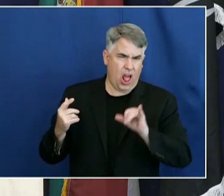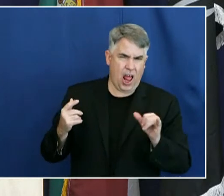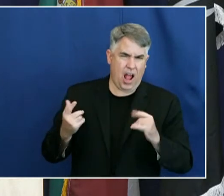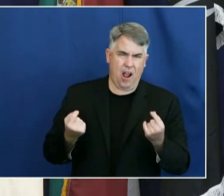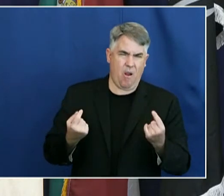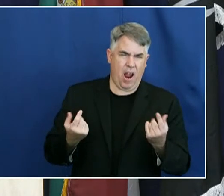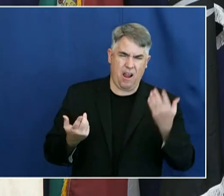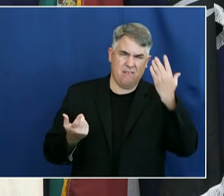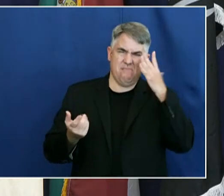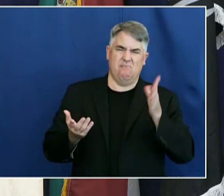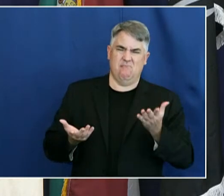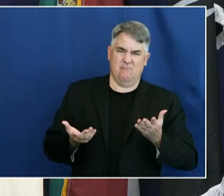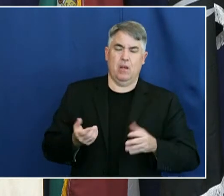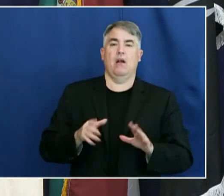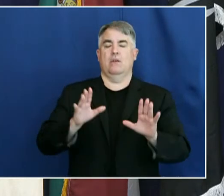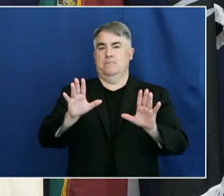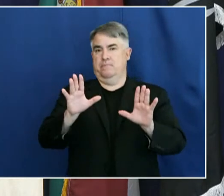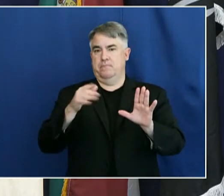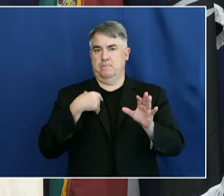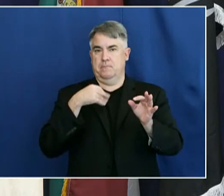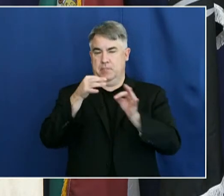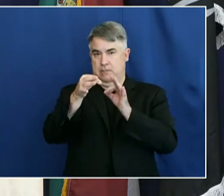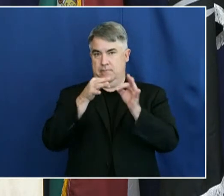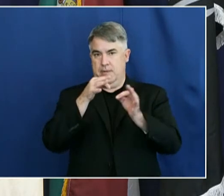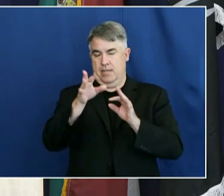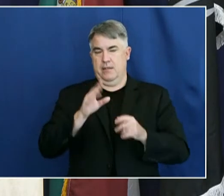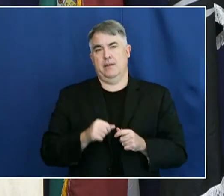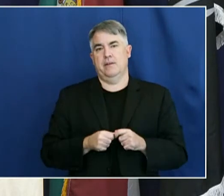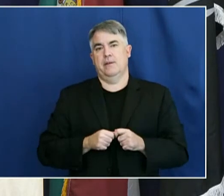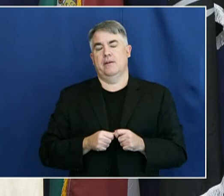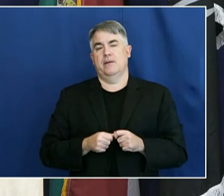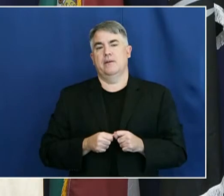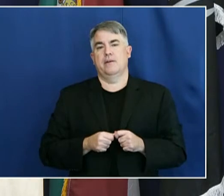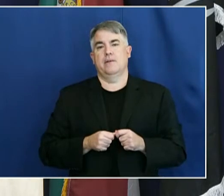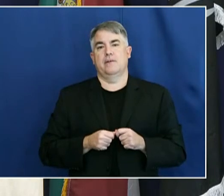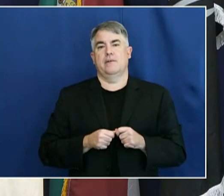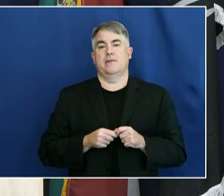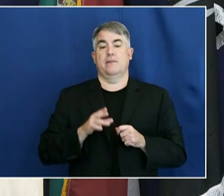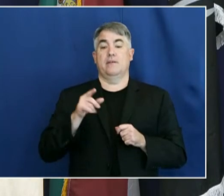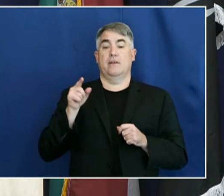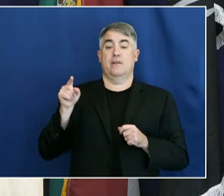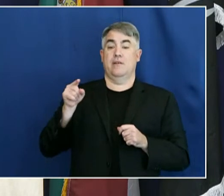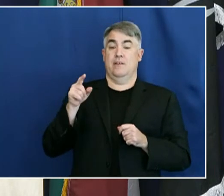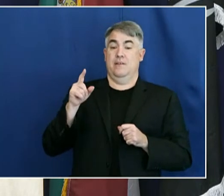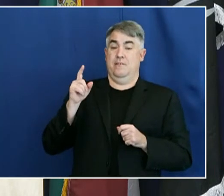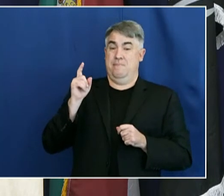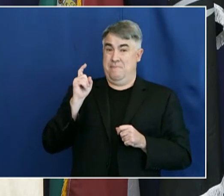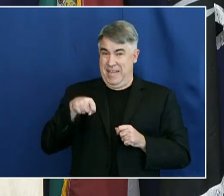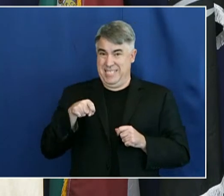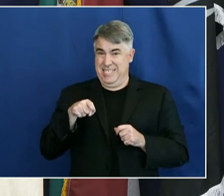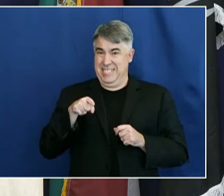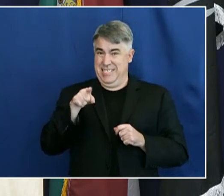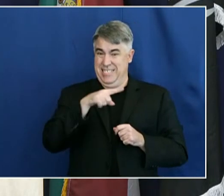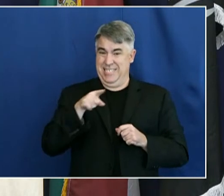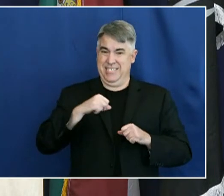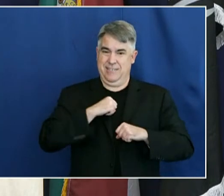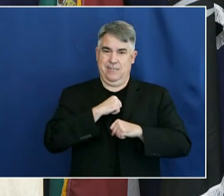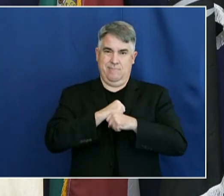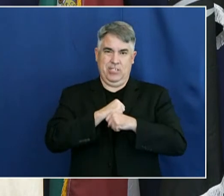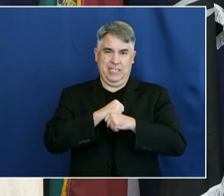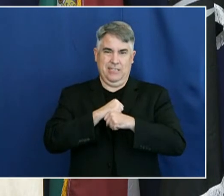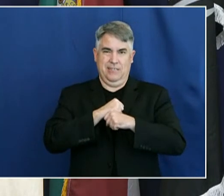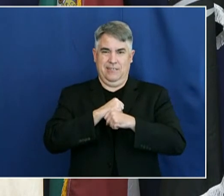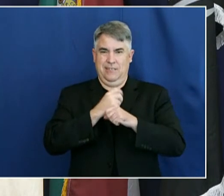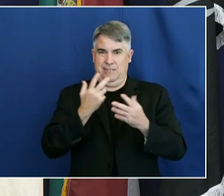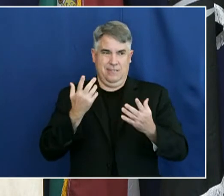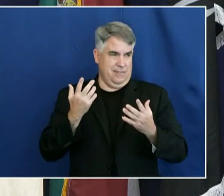the orange tier, but I want to preface it by saying all of these involve us controlling our case rate. And so we are on a good